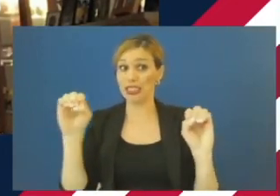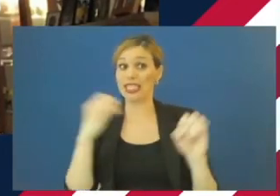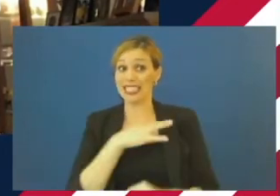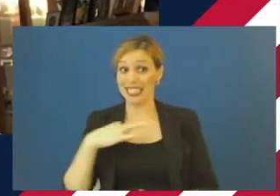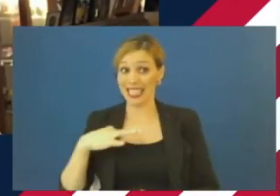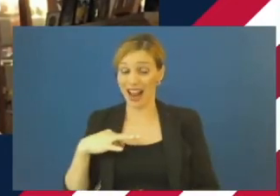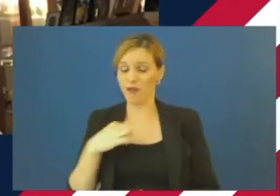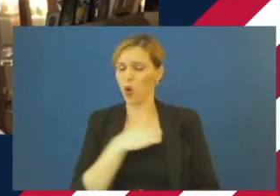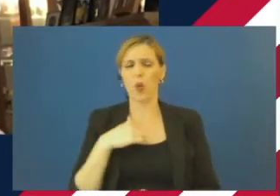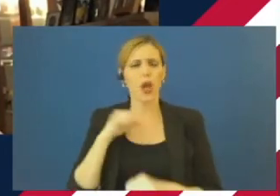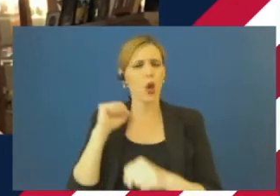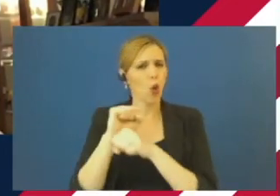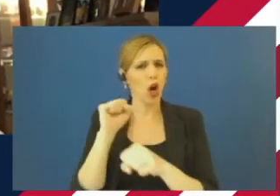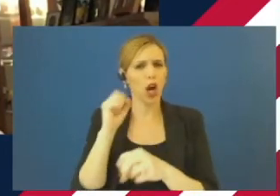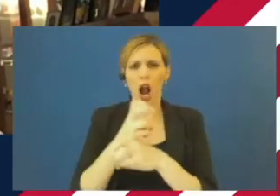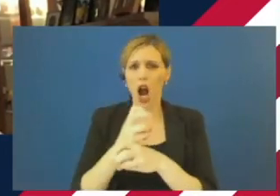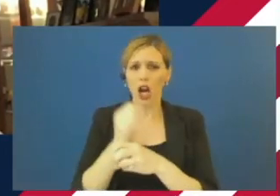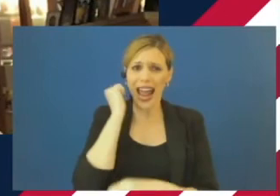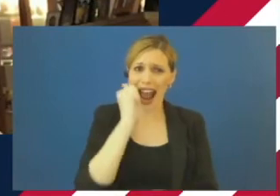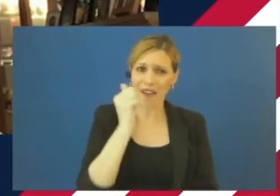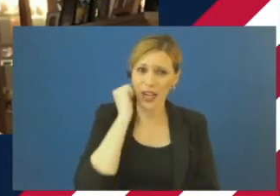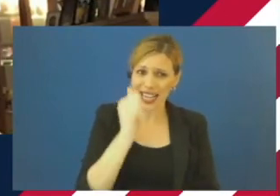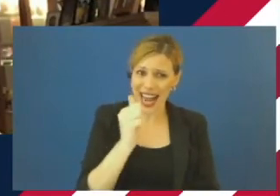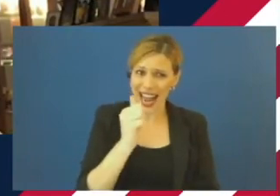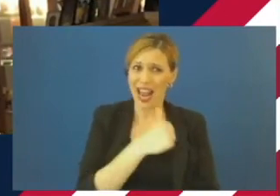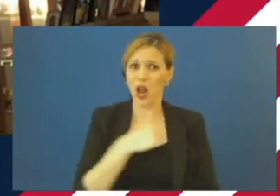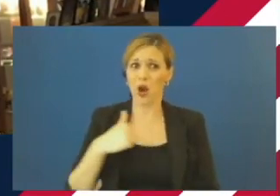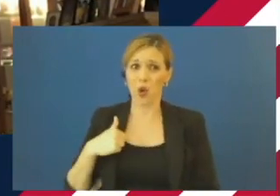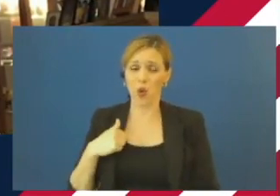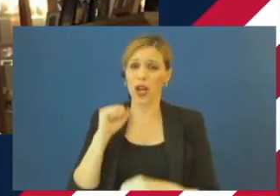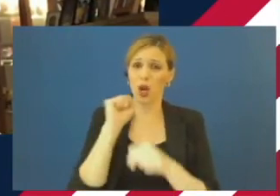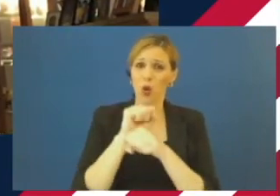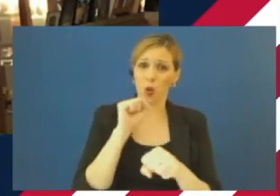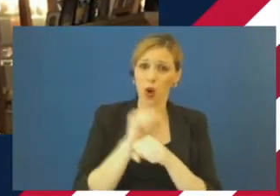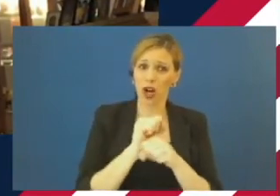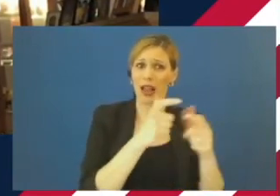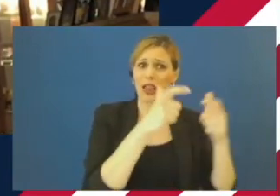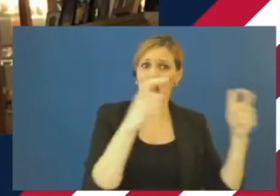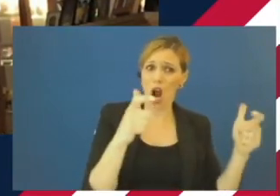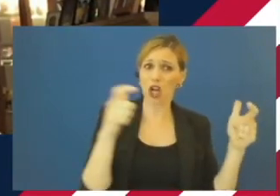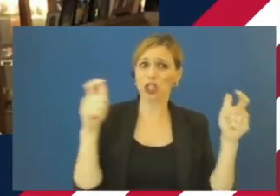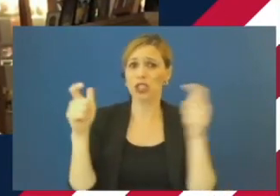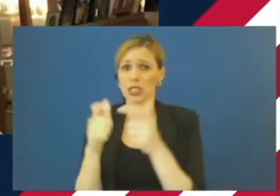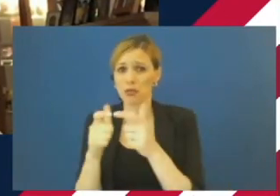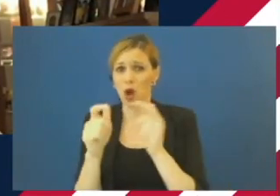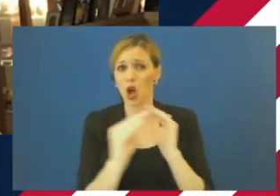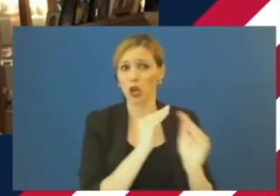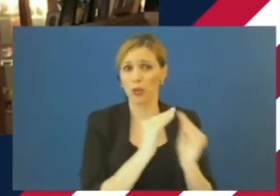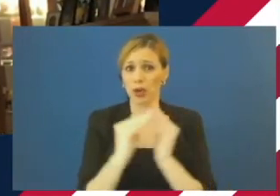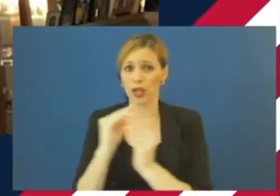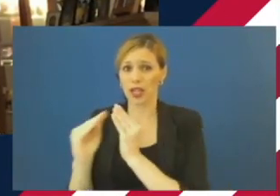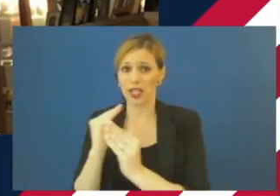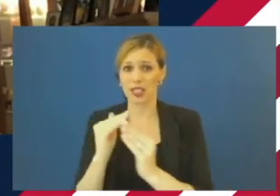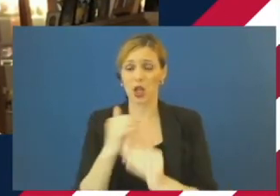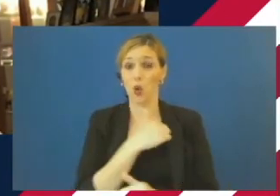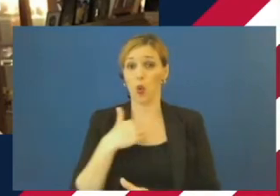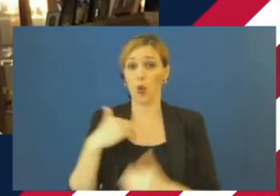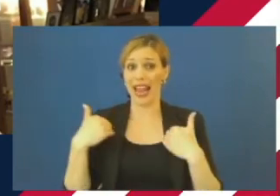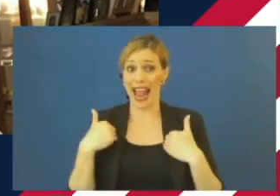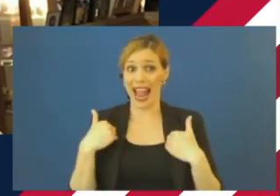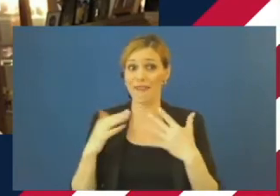front lines of emergencies large and small, including serving as the nation's primary EMS responders